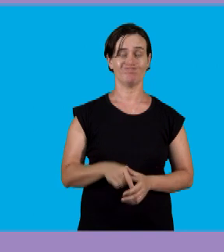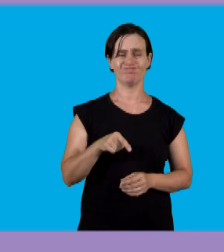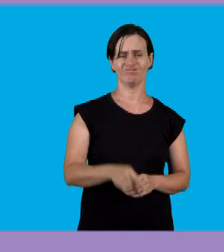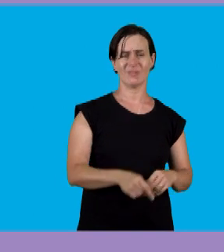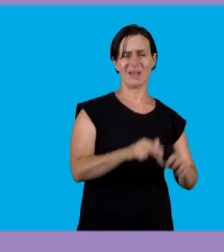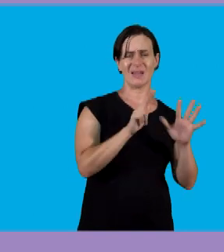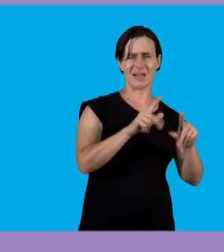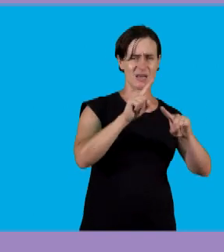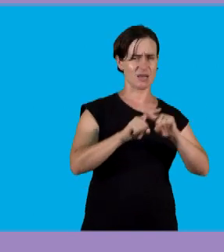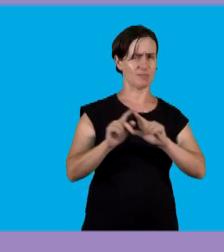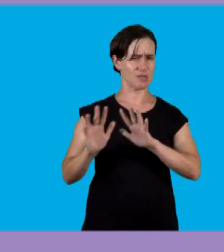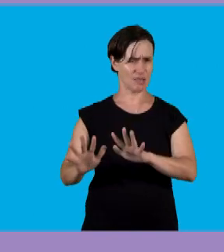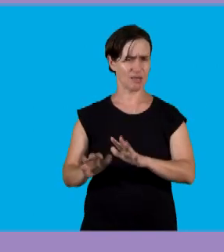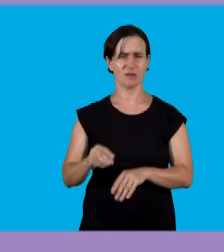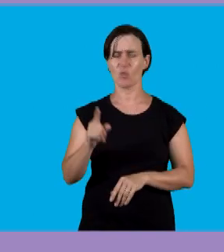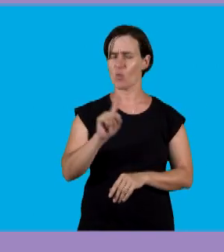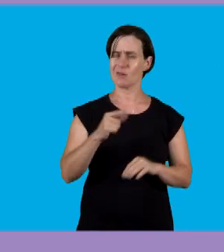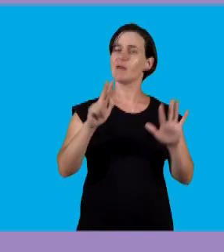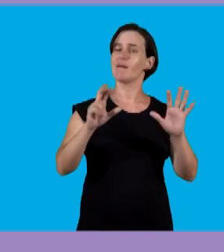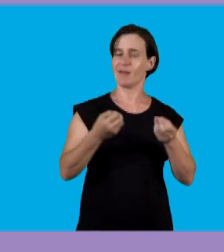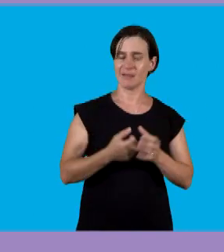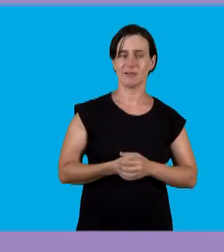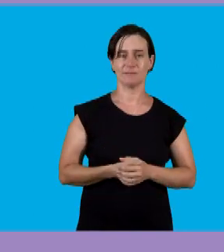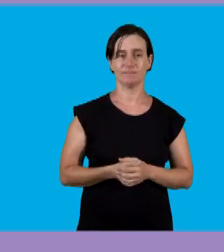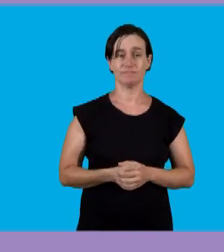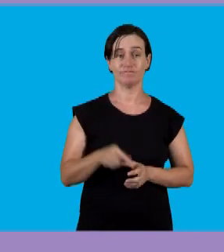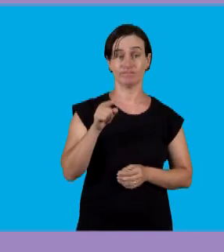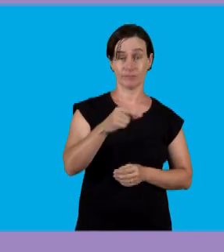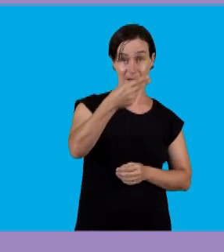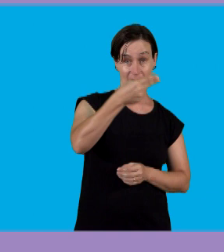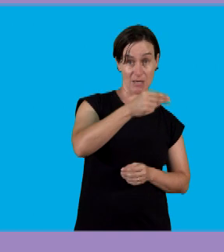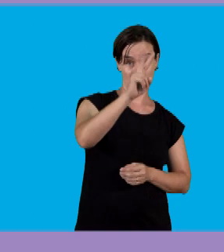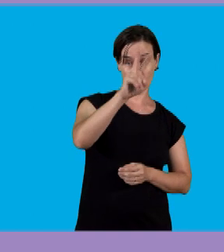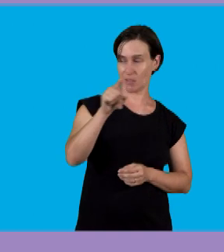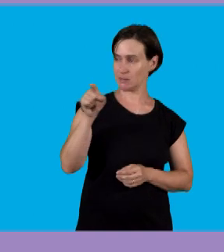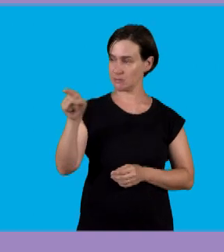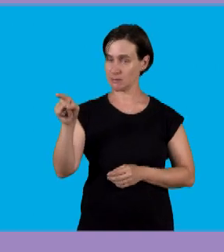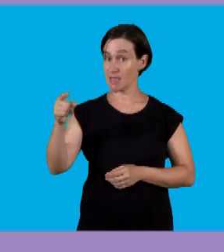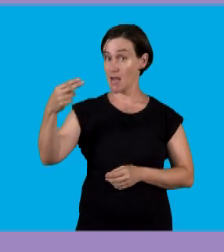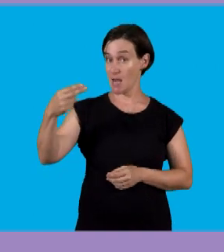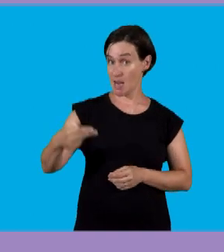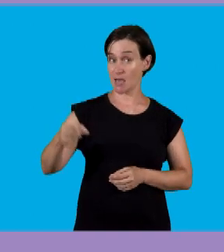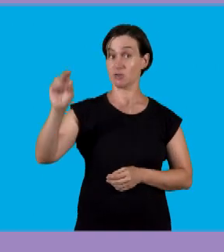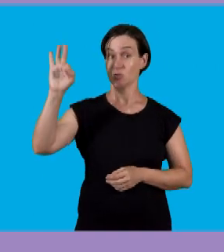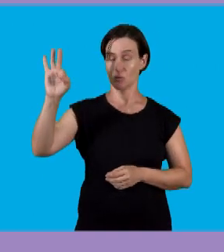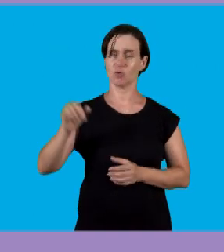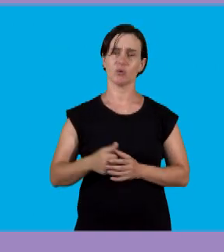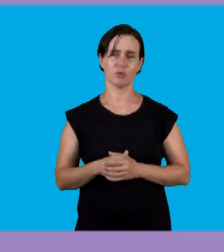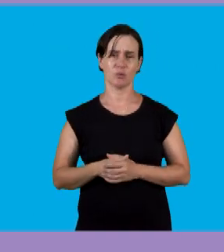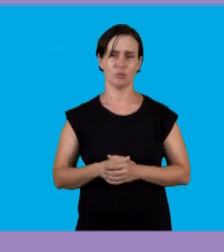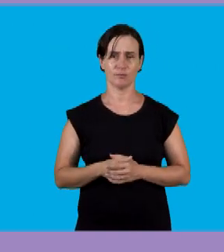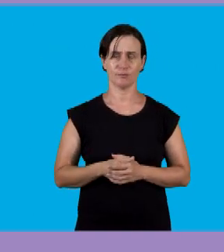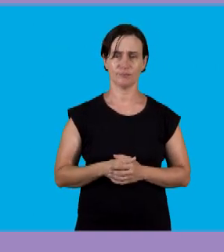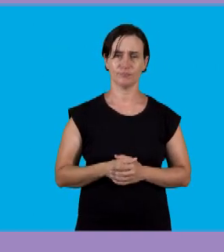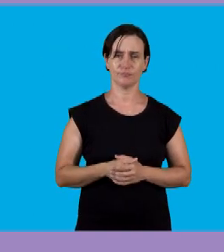the 8 multiplied by the 10, that is 80. And then we have our h squared, and that is multiplying with our